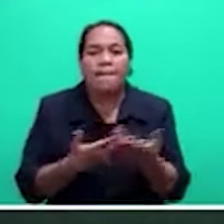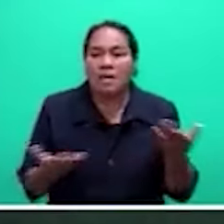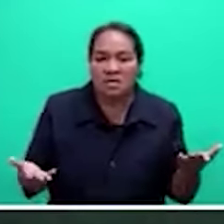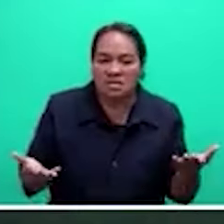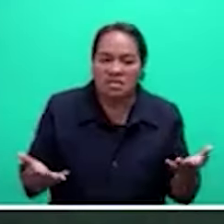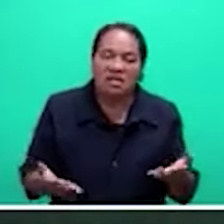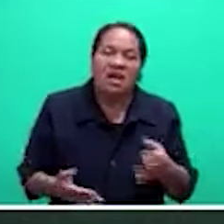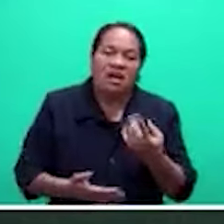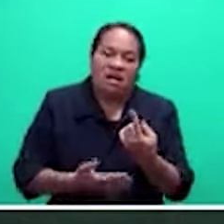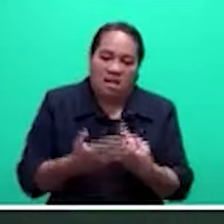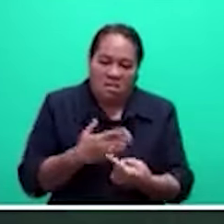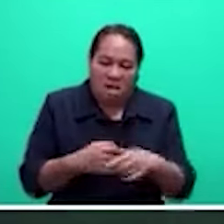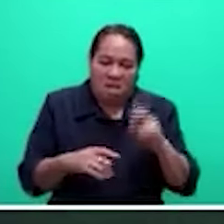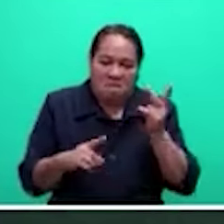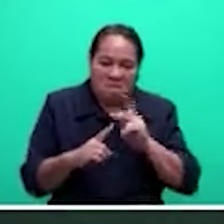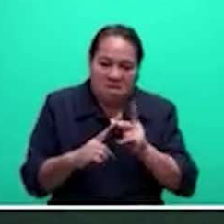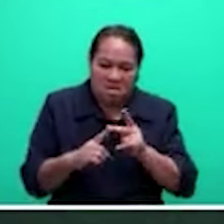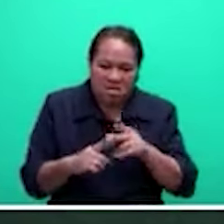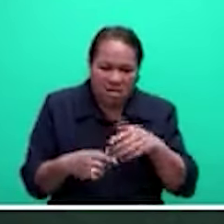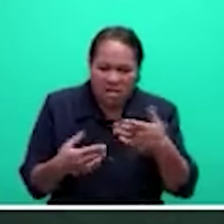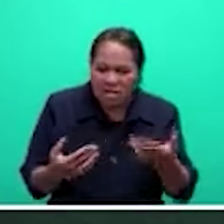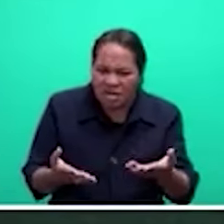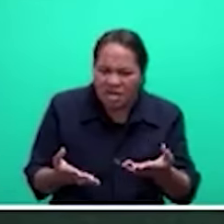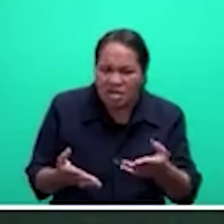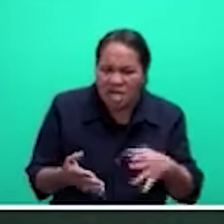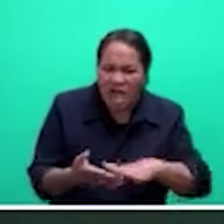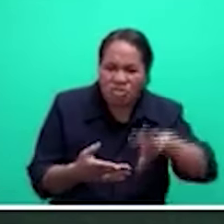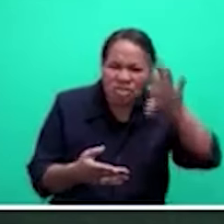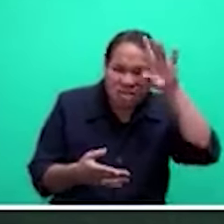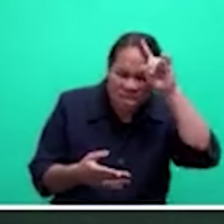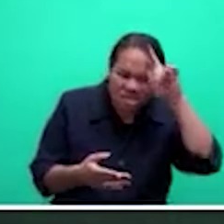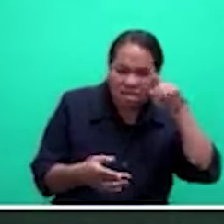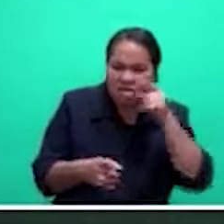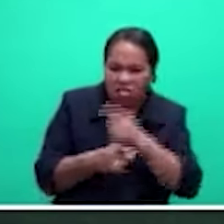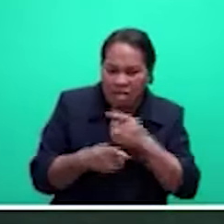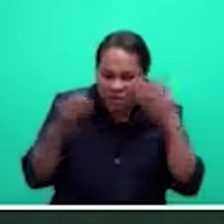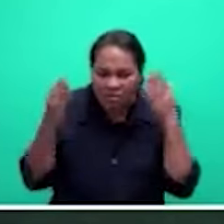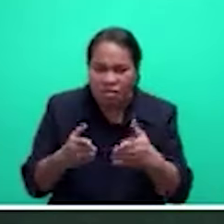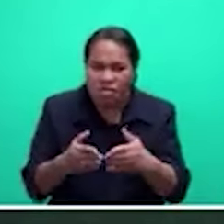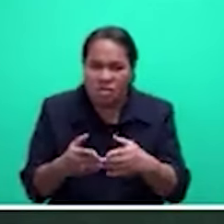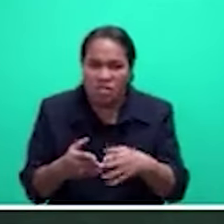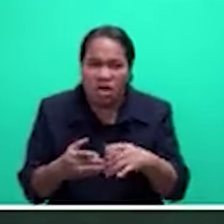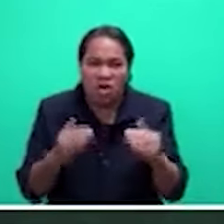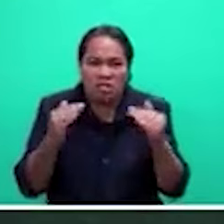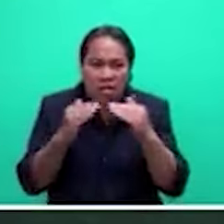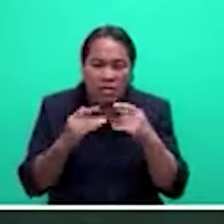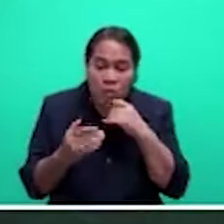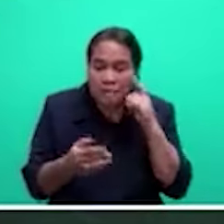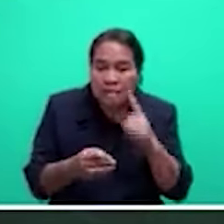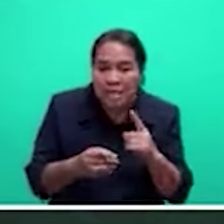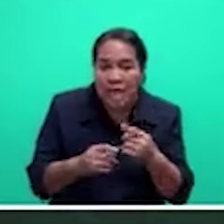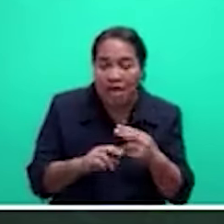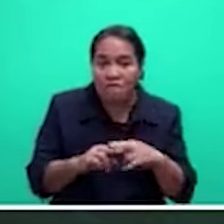instability. Persecution based on sexual orientation, gender, religion, and political affiliation. We can see the cases of former